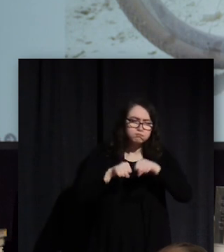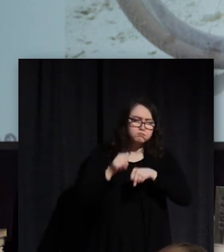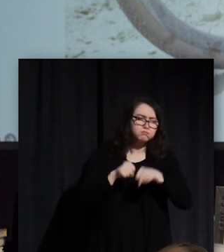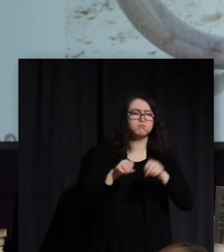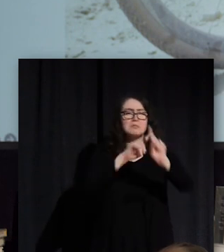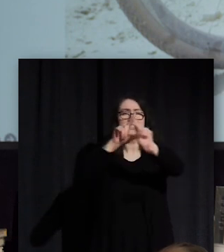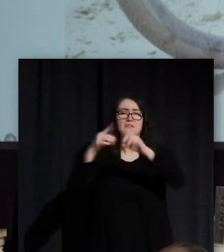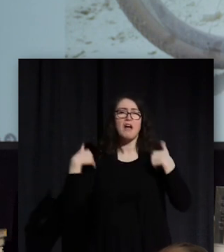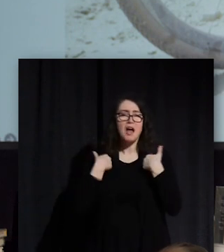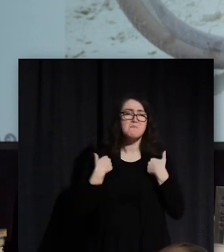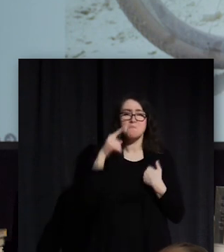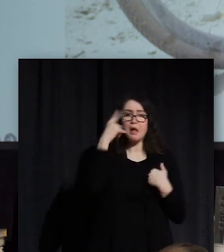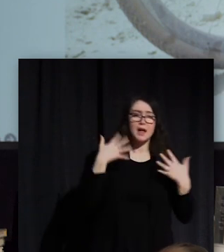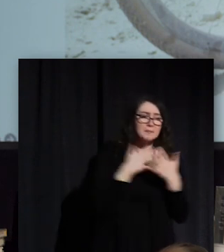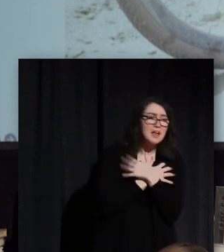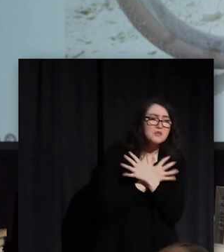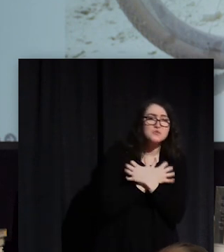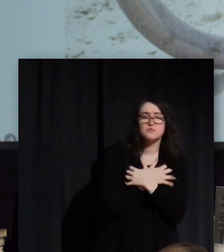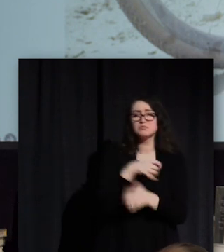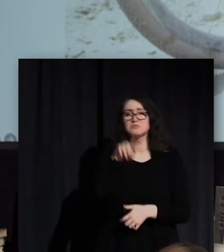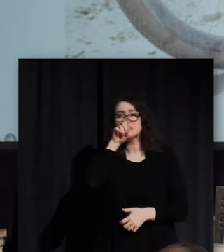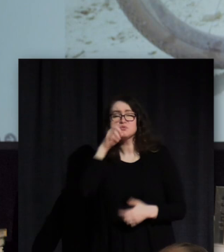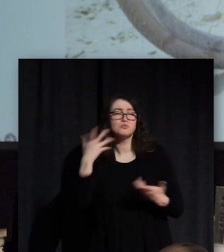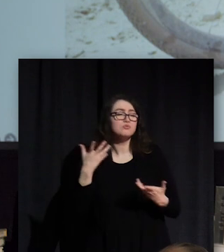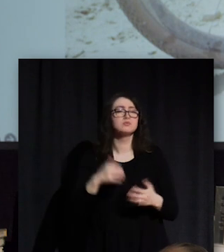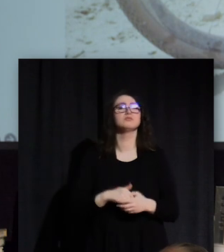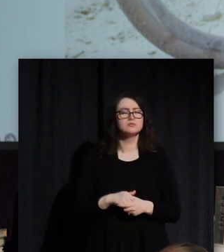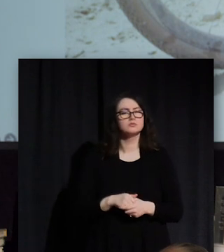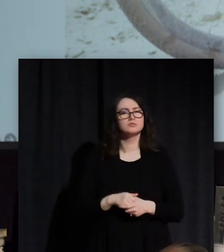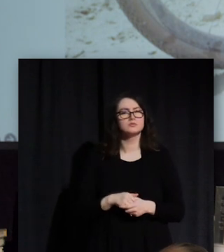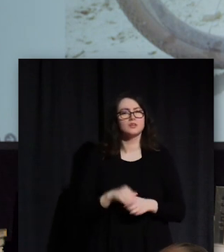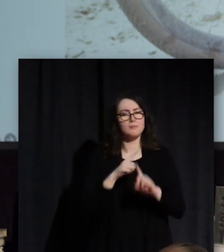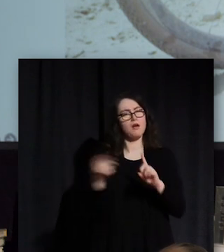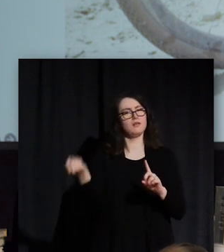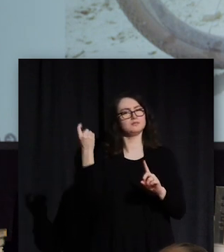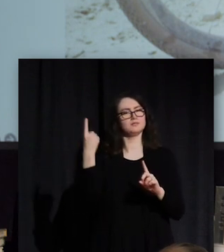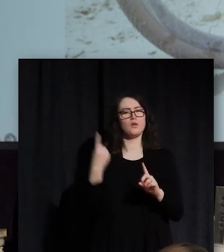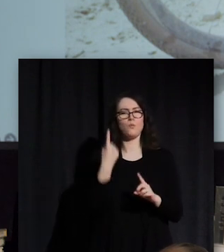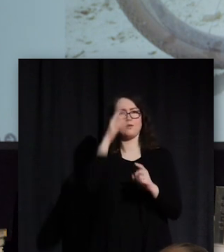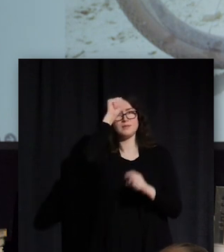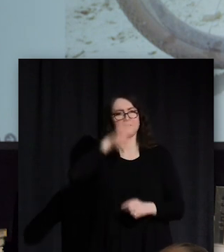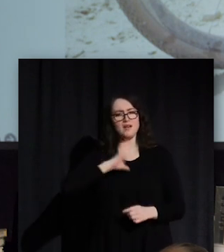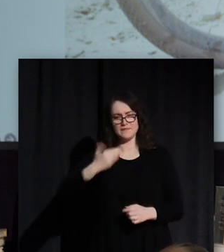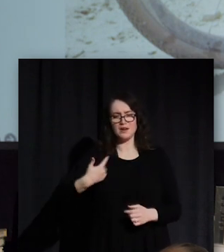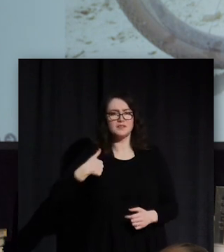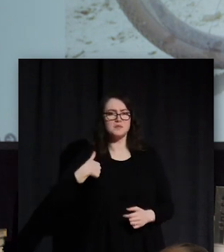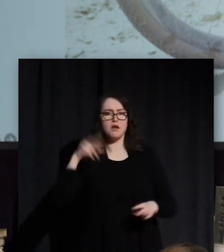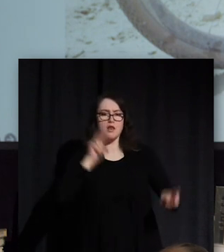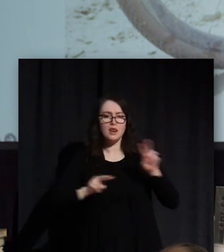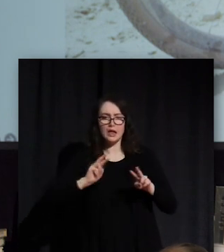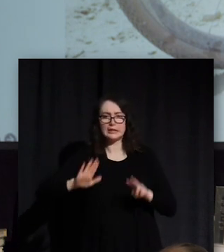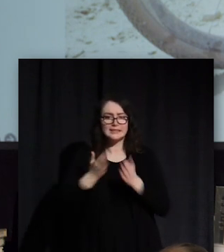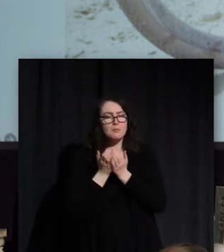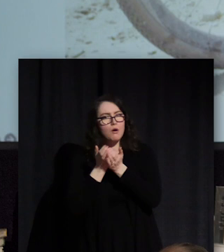back out again. The captain of the ferry invited me for a tour of the wheelhouse. I visited old college professors in